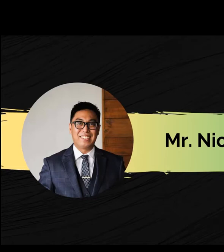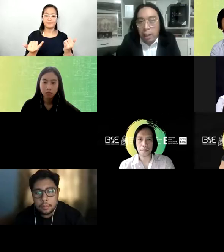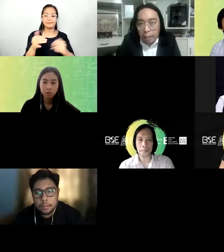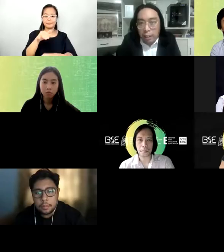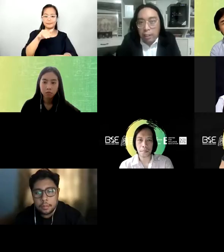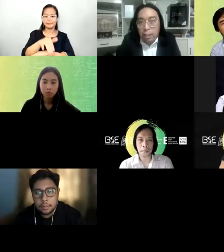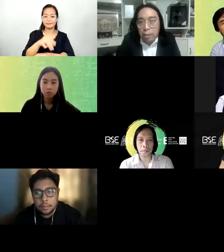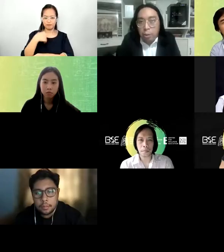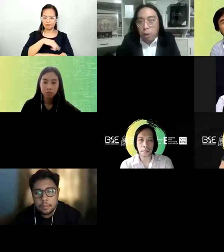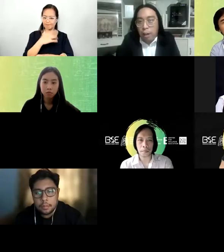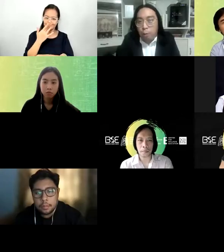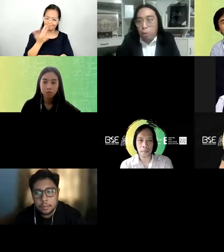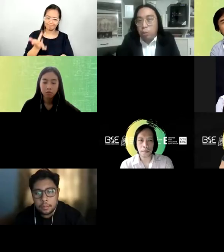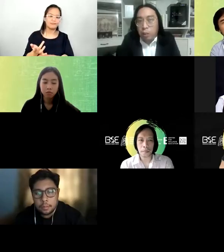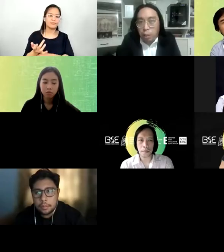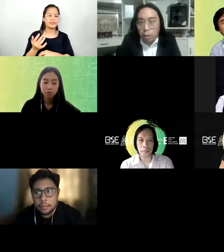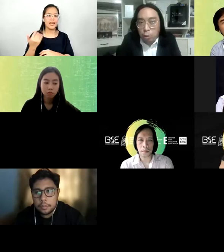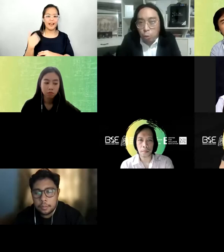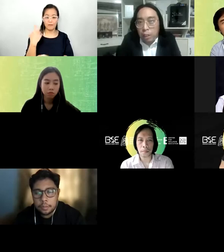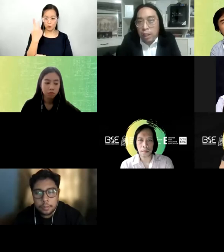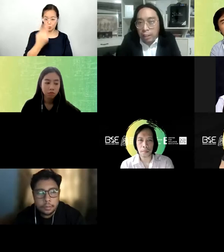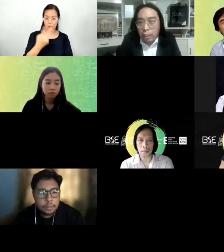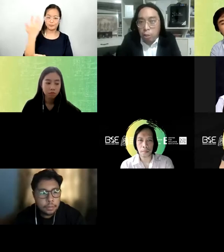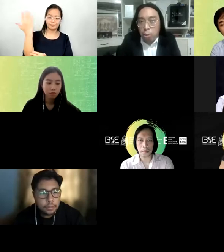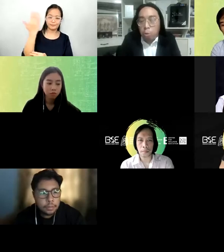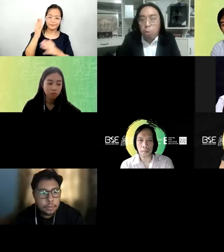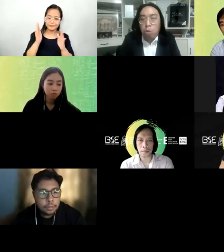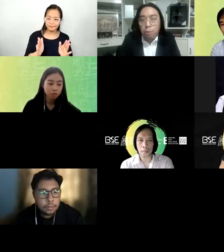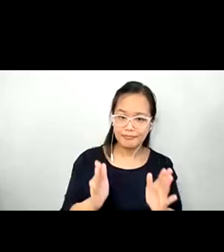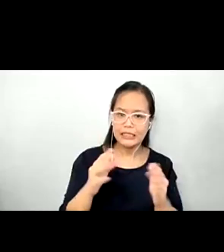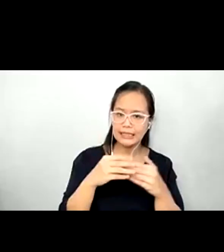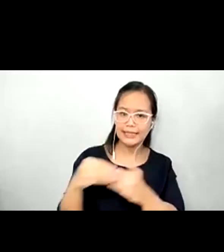very lucky, to have two speakers who will guide us through